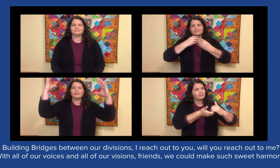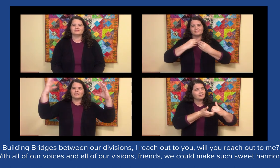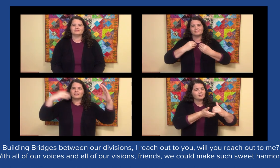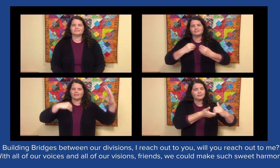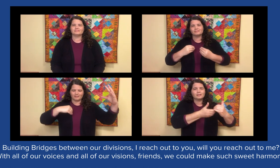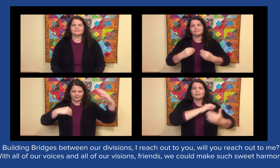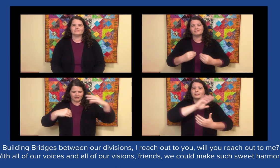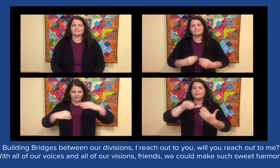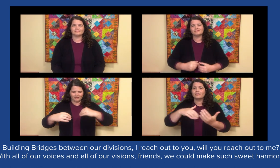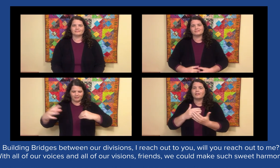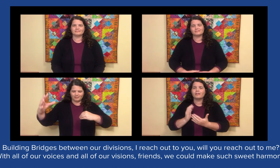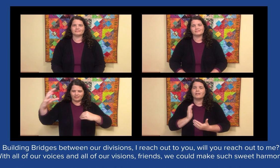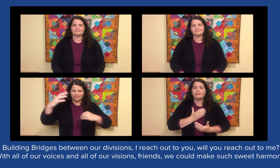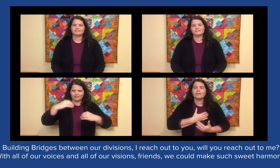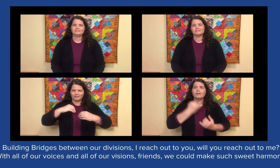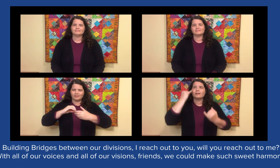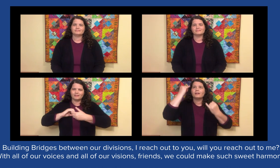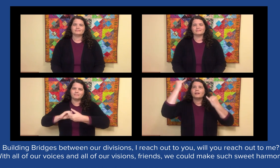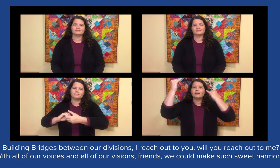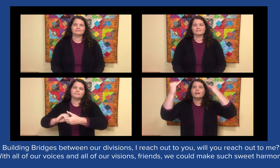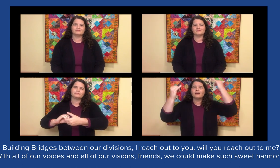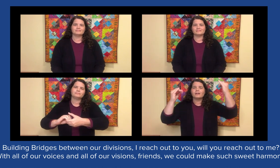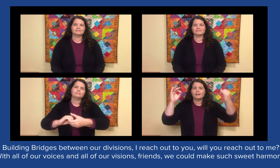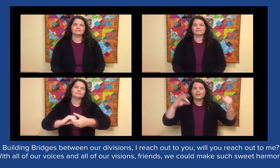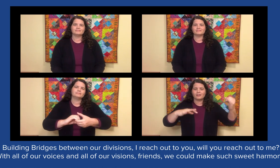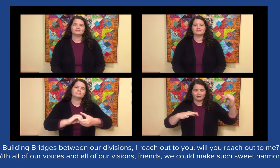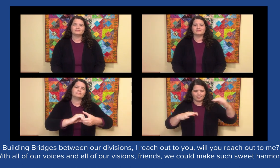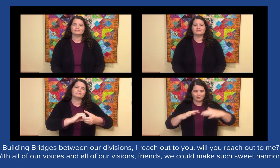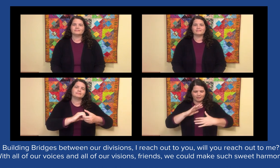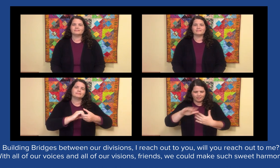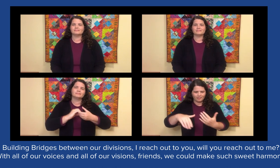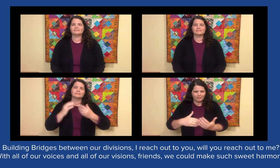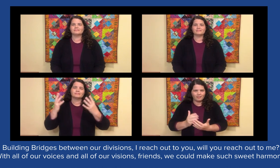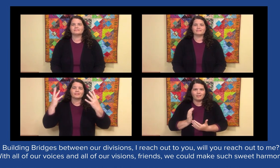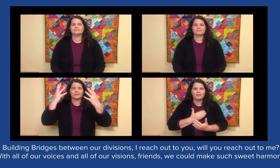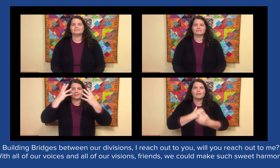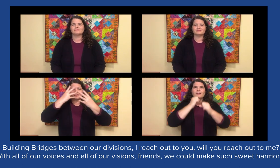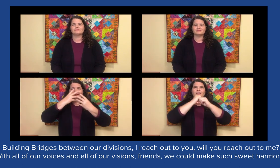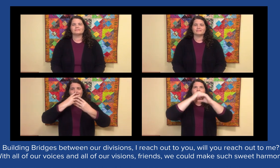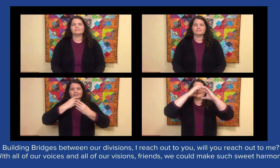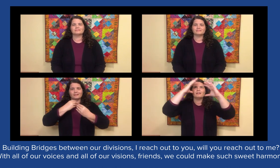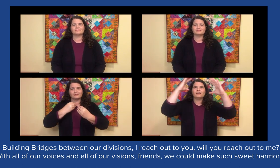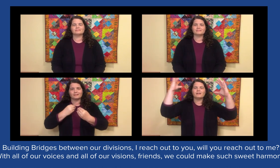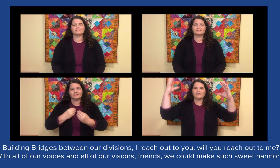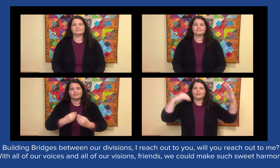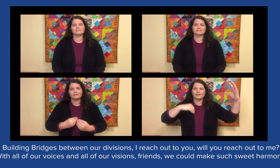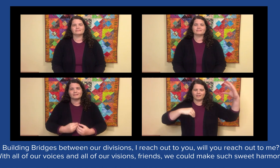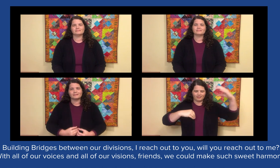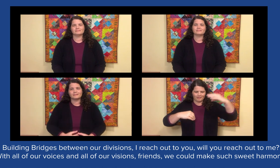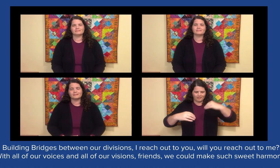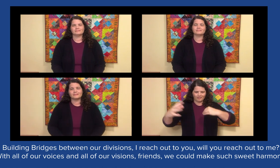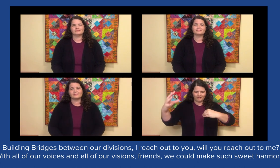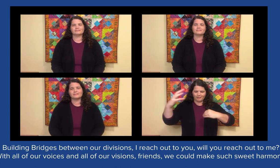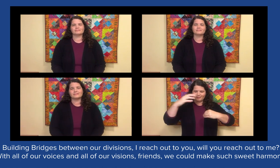me. With all of our voices and all of our